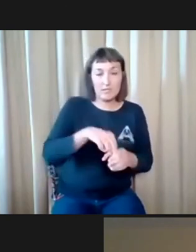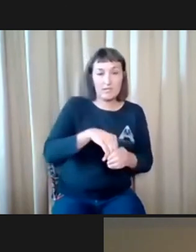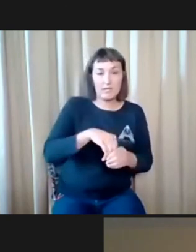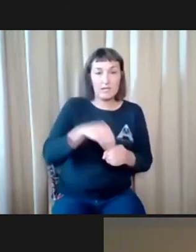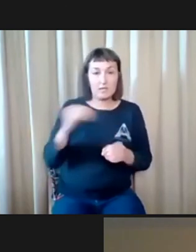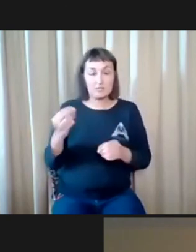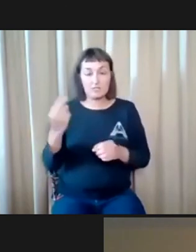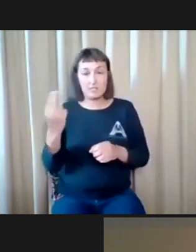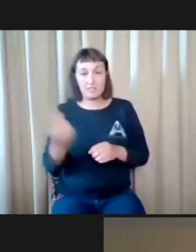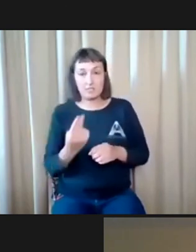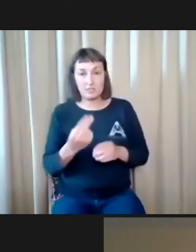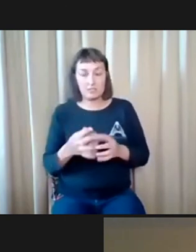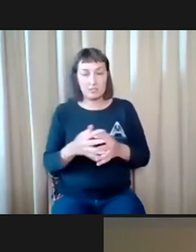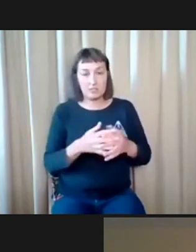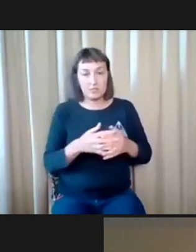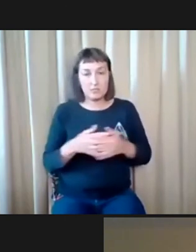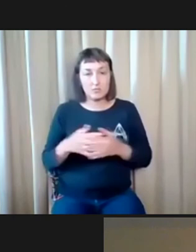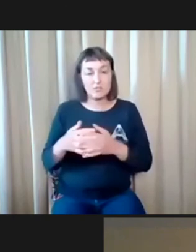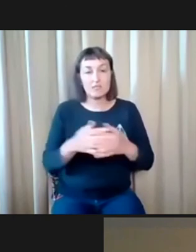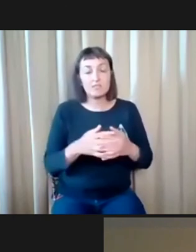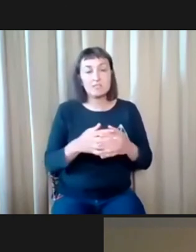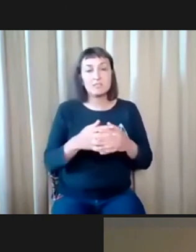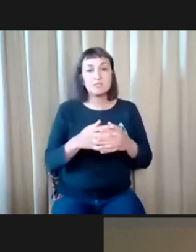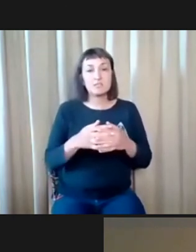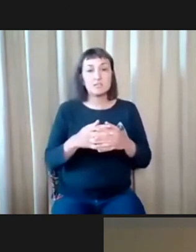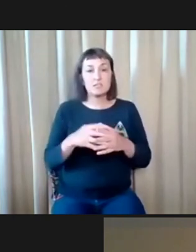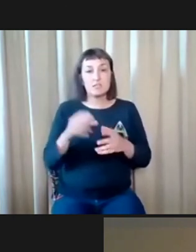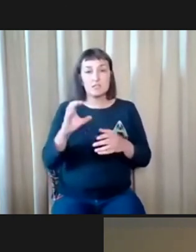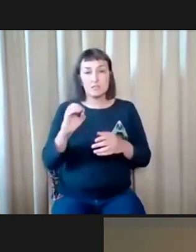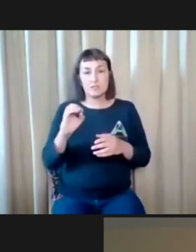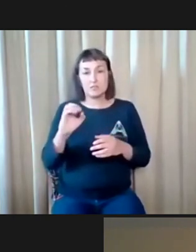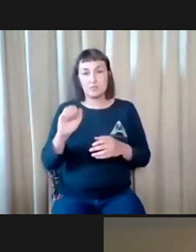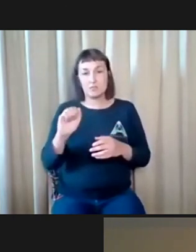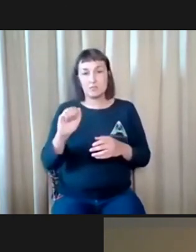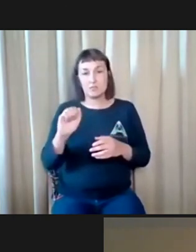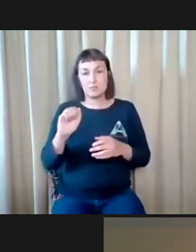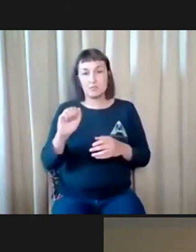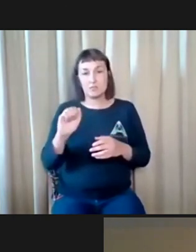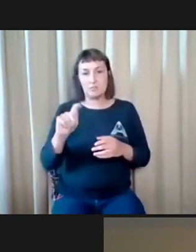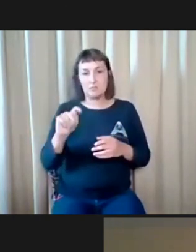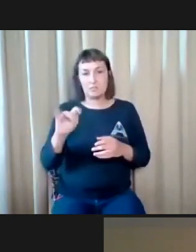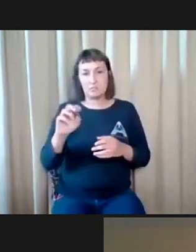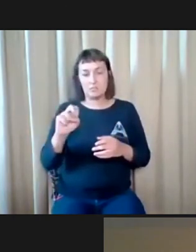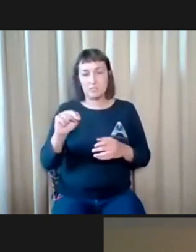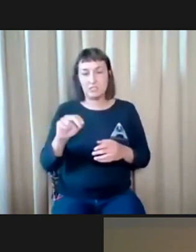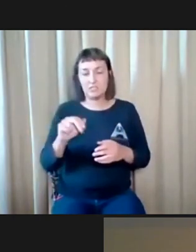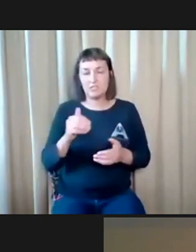to HSUS, but is the coalition or anything like that doing anything internationally?